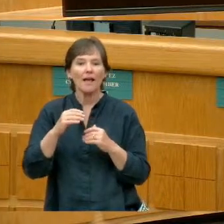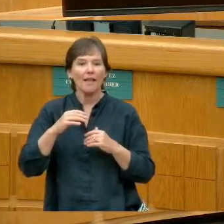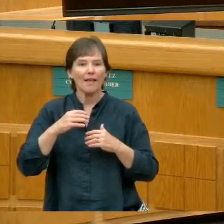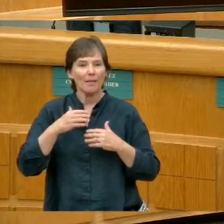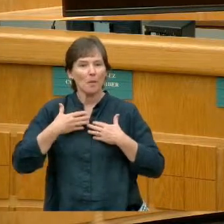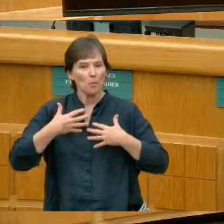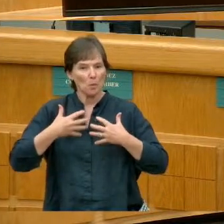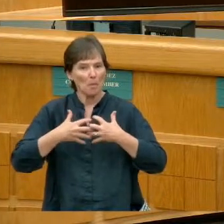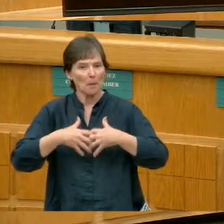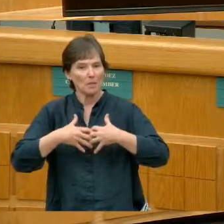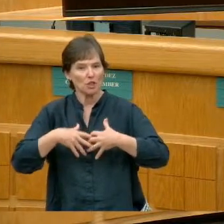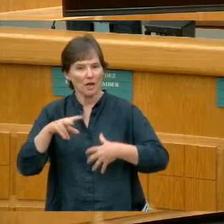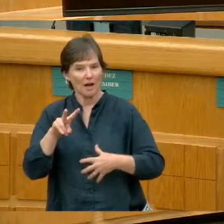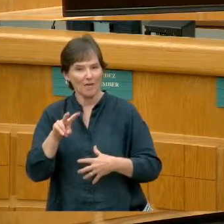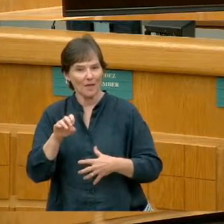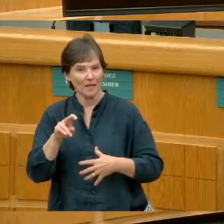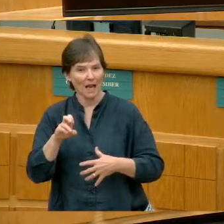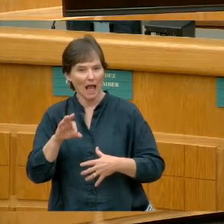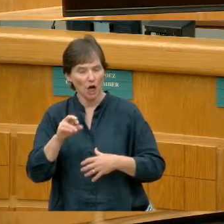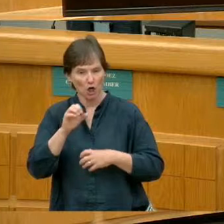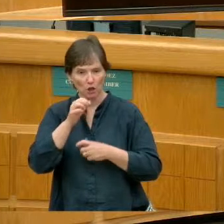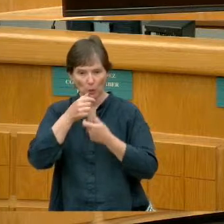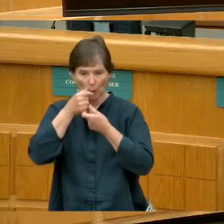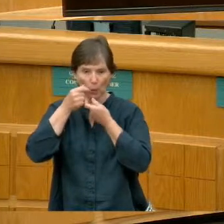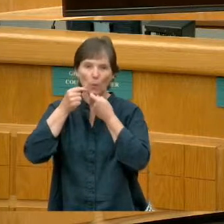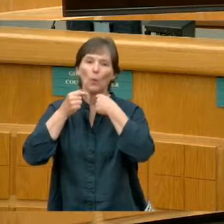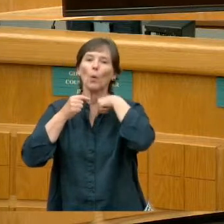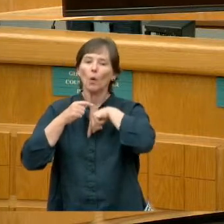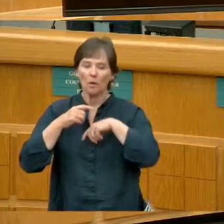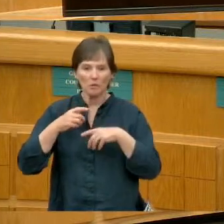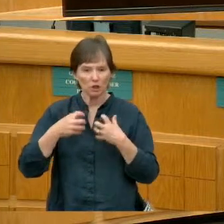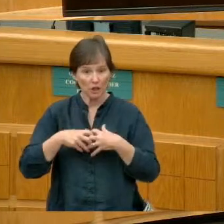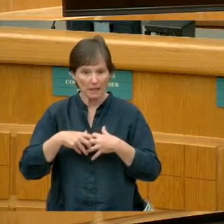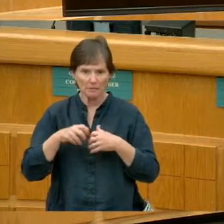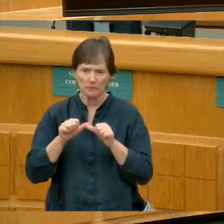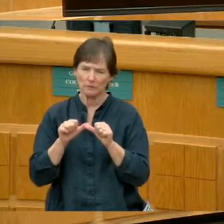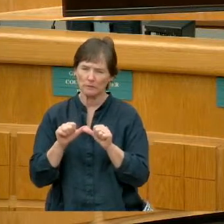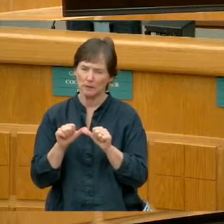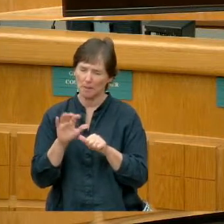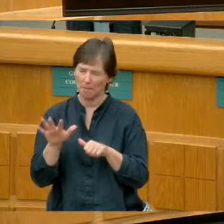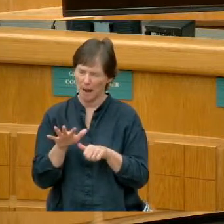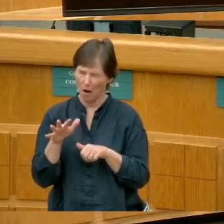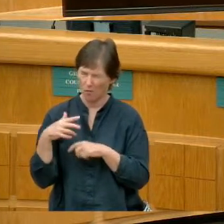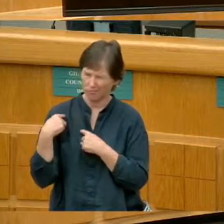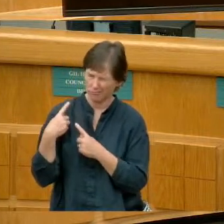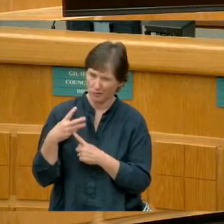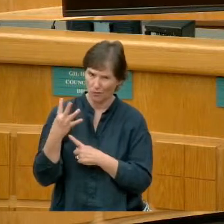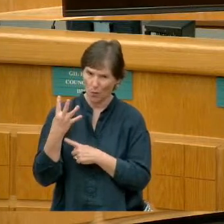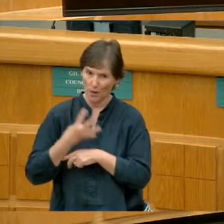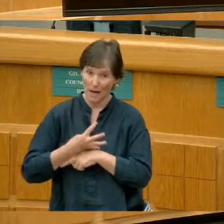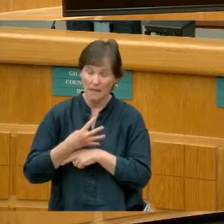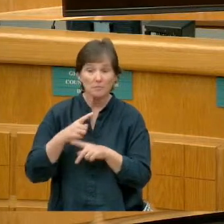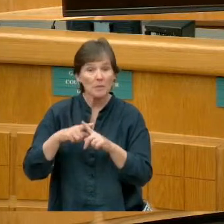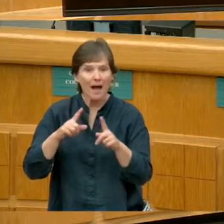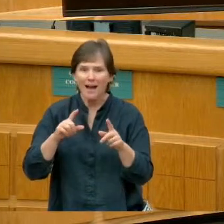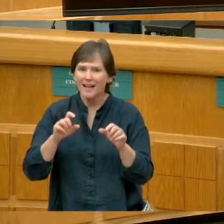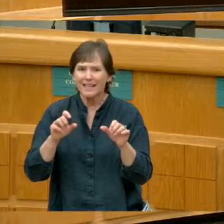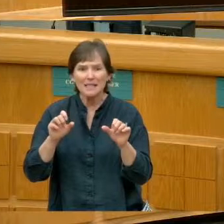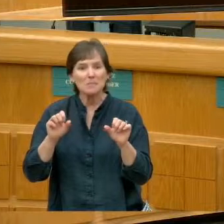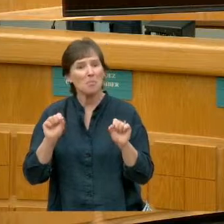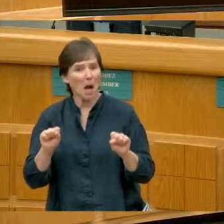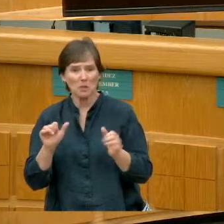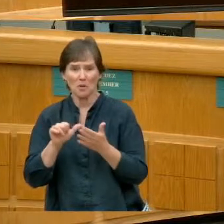about 44 almost the last 3 days. But that can change at any moment with all of the increased ICU